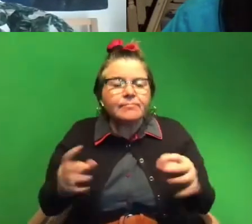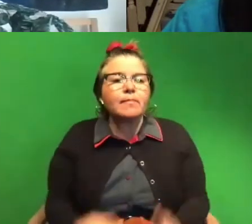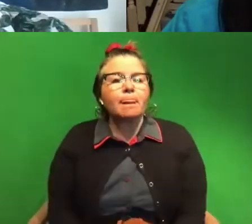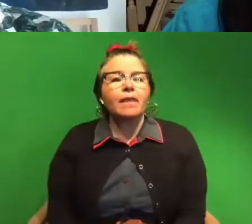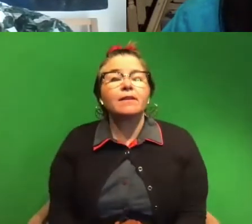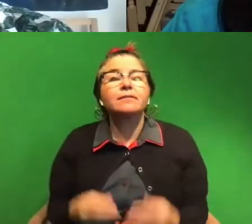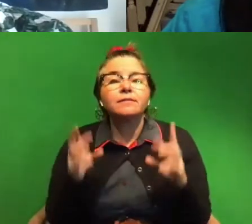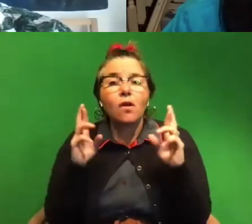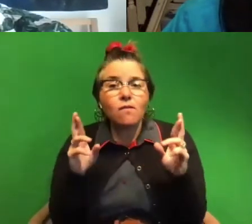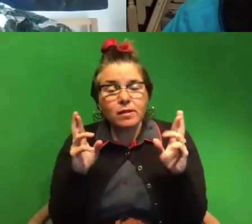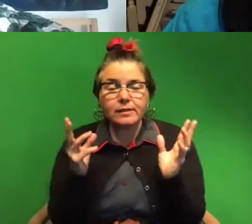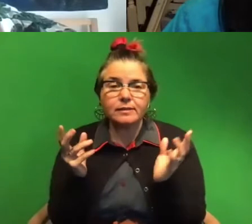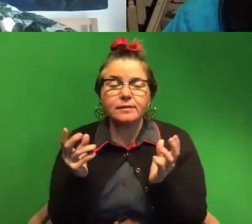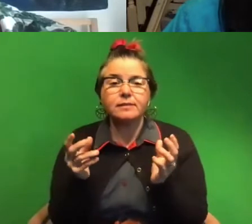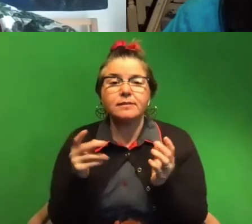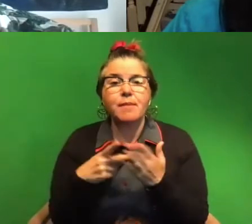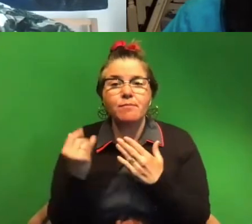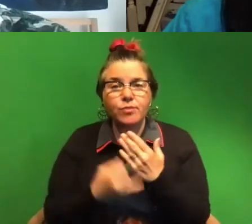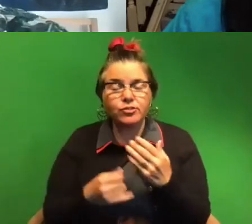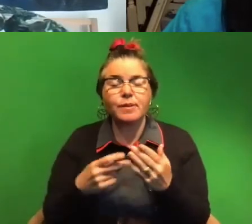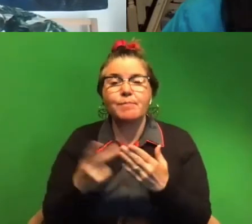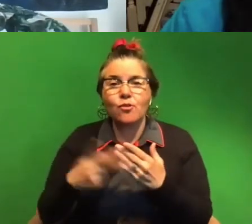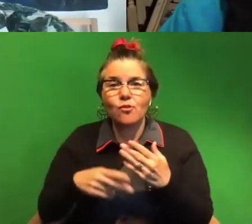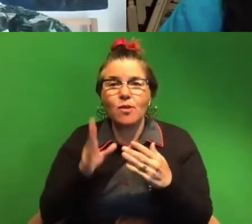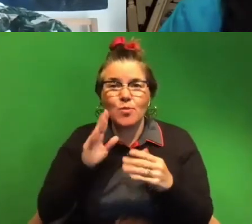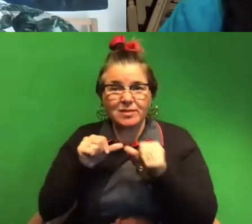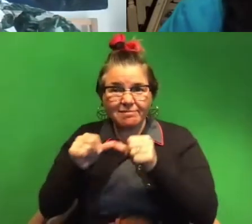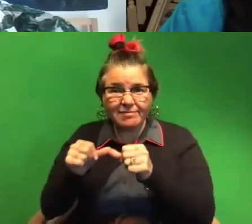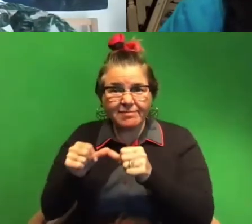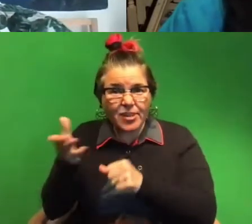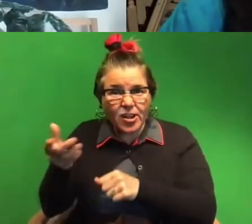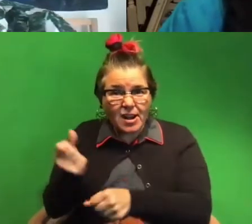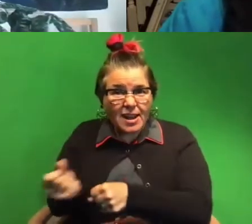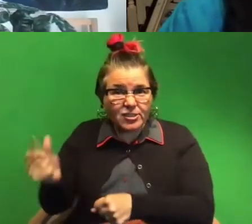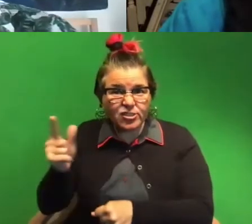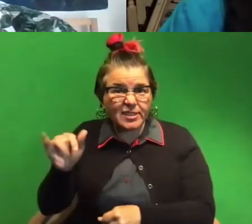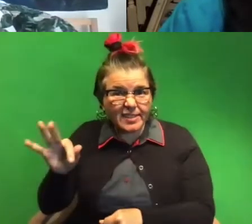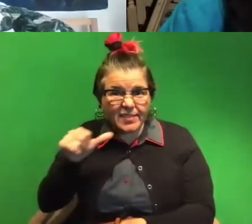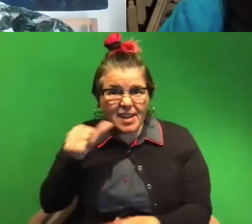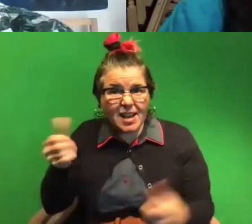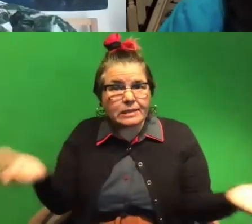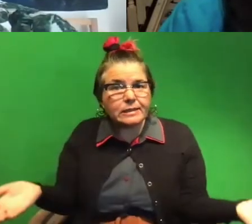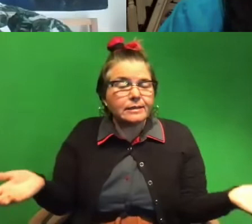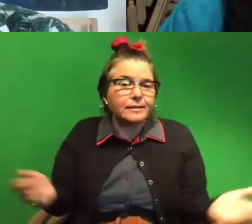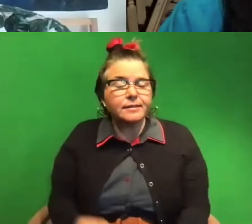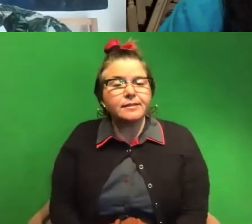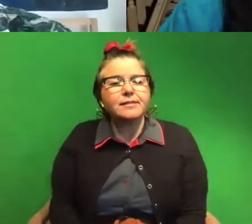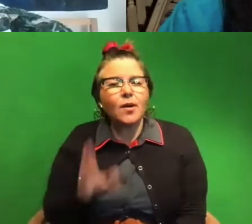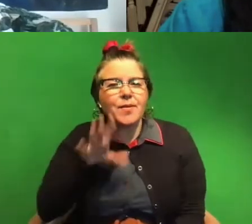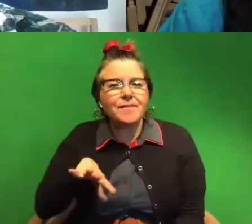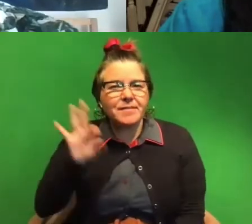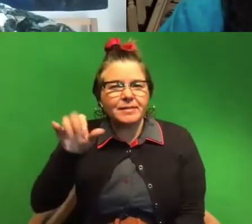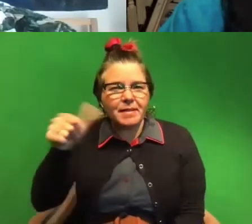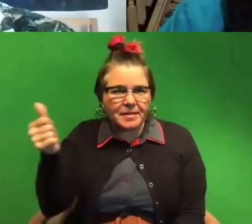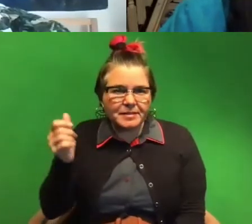Hopefully, the project and the program will still be there next year. If not, I'll find something else to